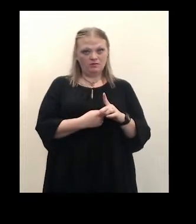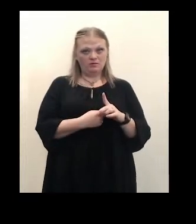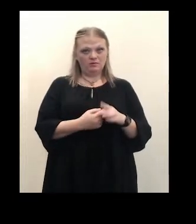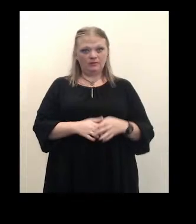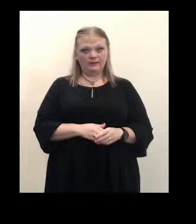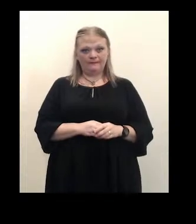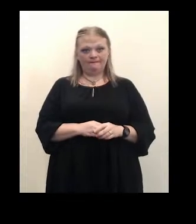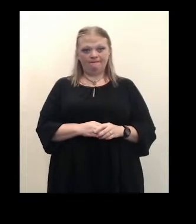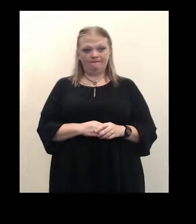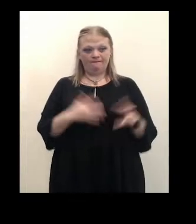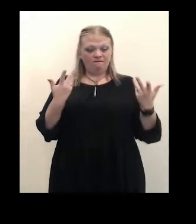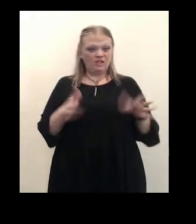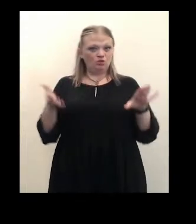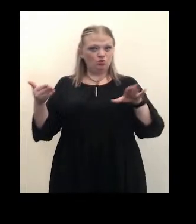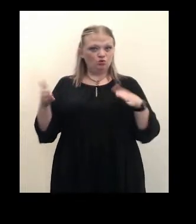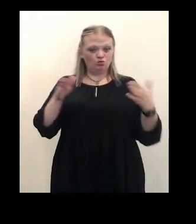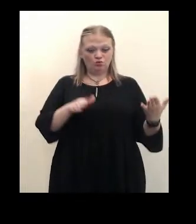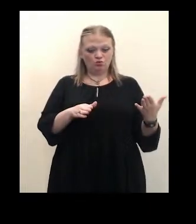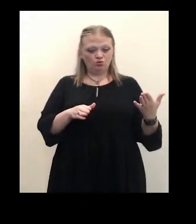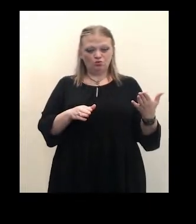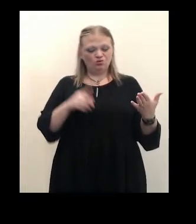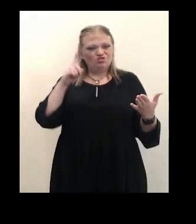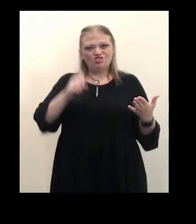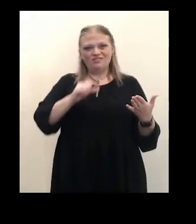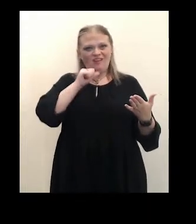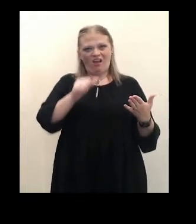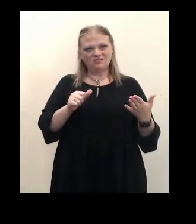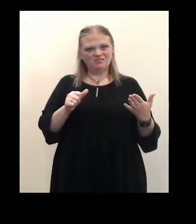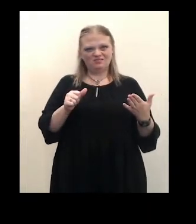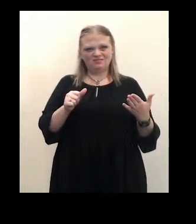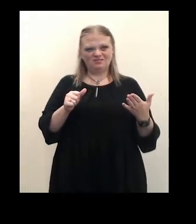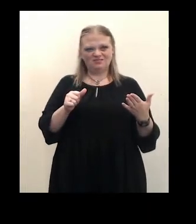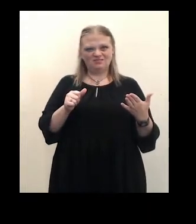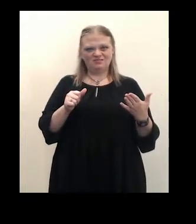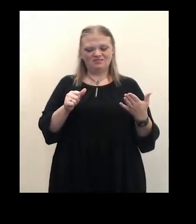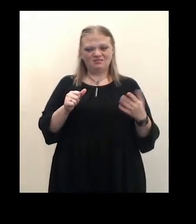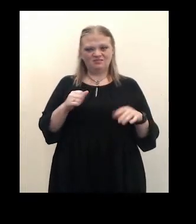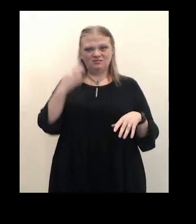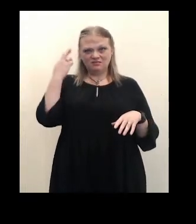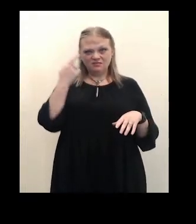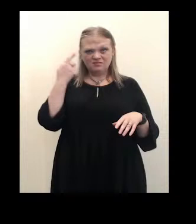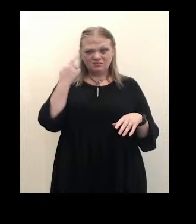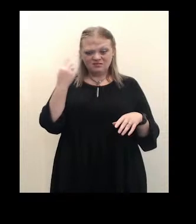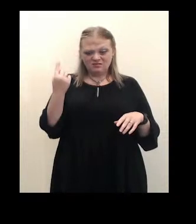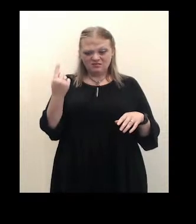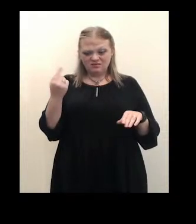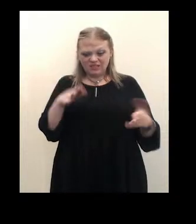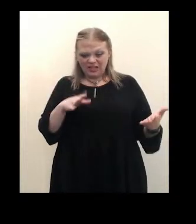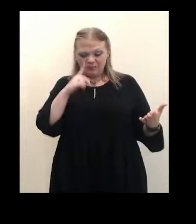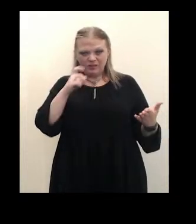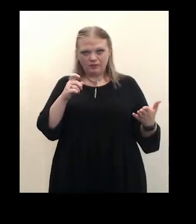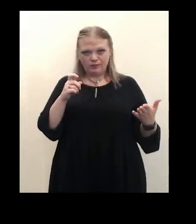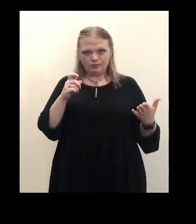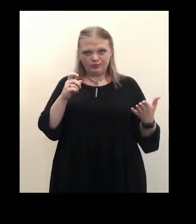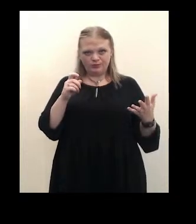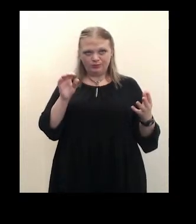who died, who should not have died, but only died because they didn't get vaccinated.